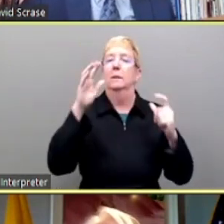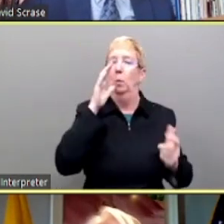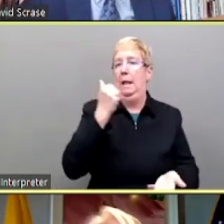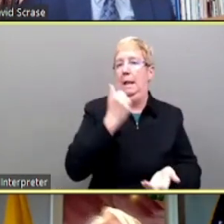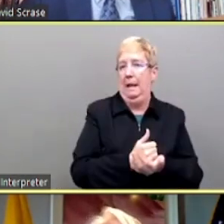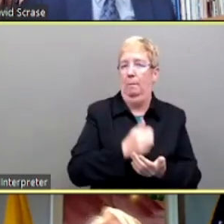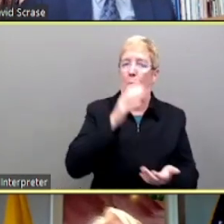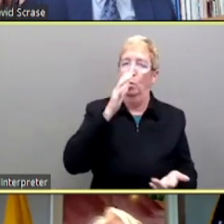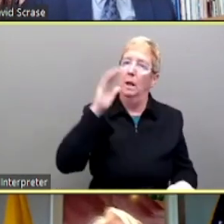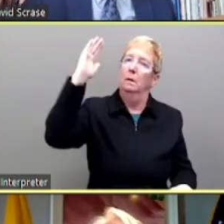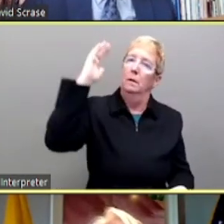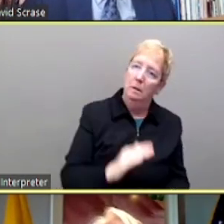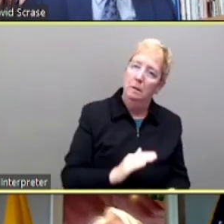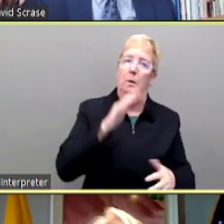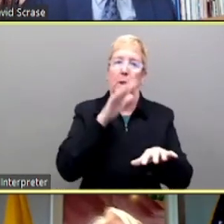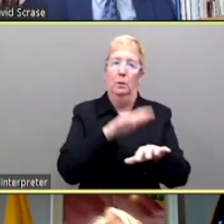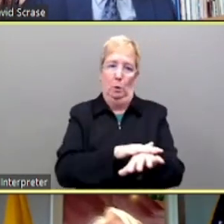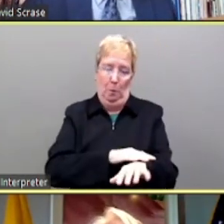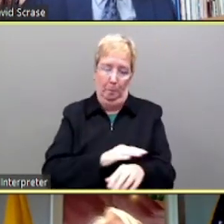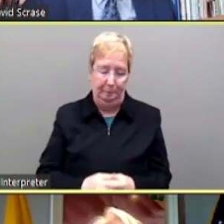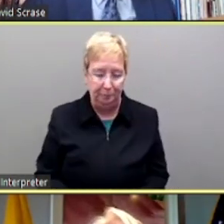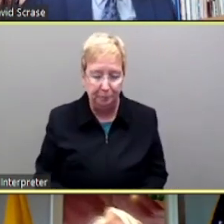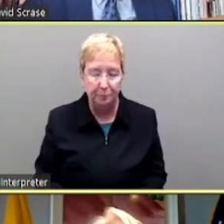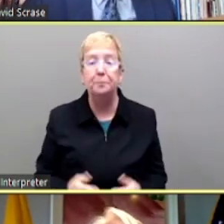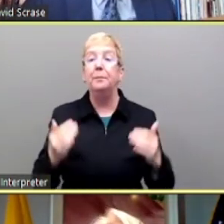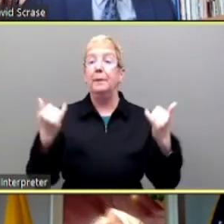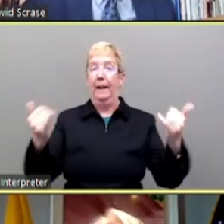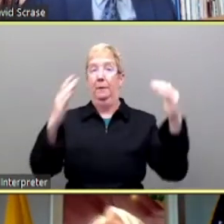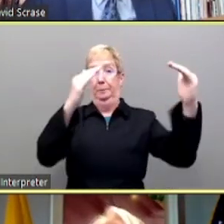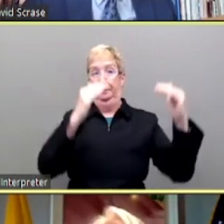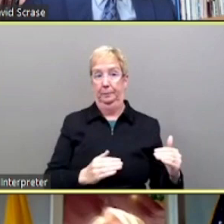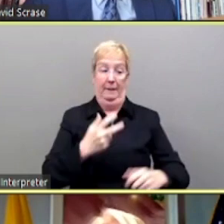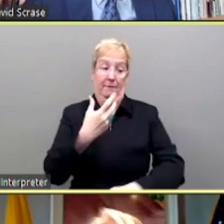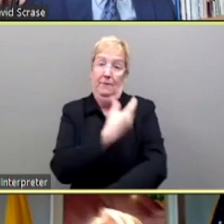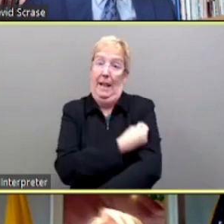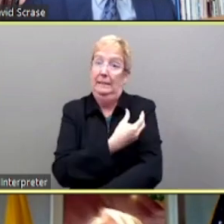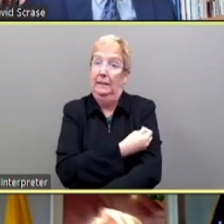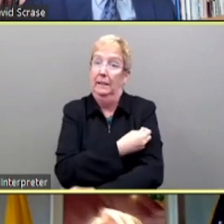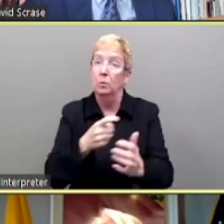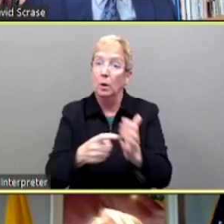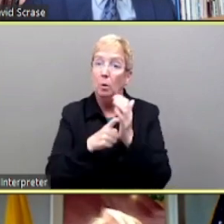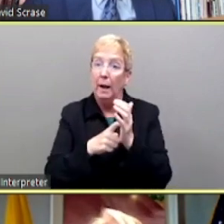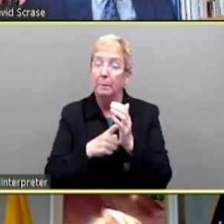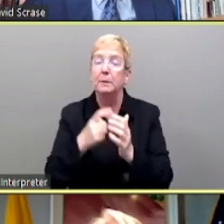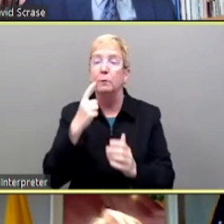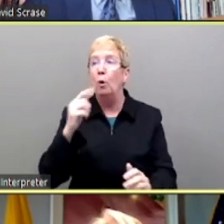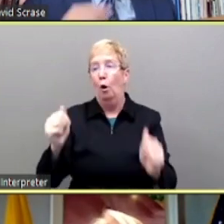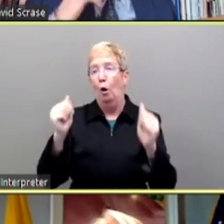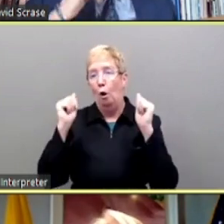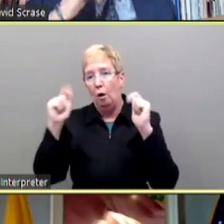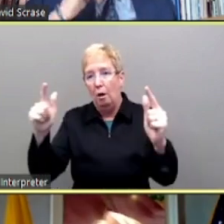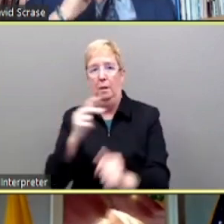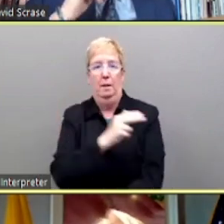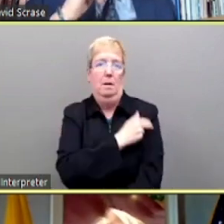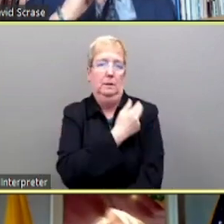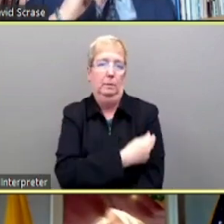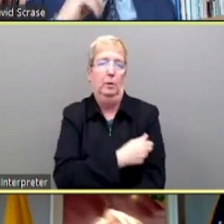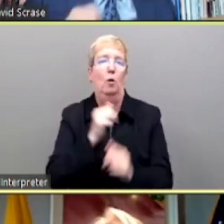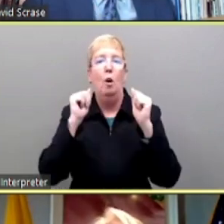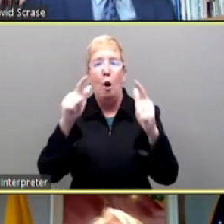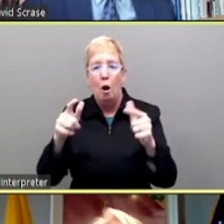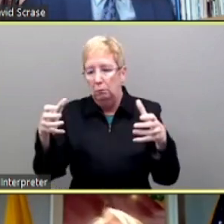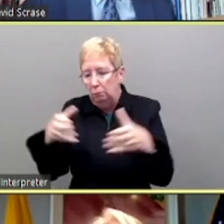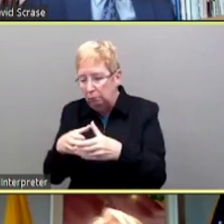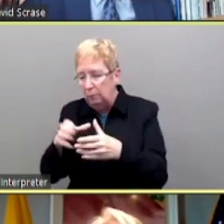Right now, vaccine requirements are now for all hospital and congregate care workers. We are requiring for